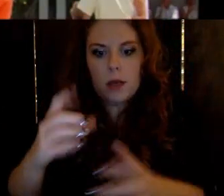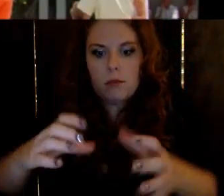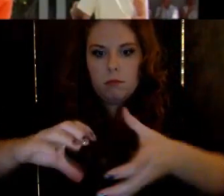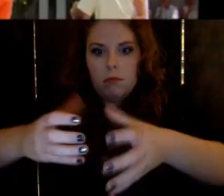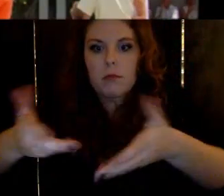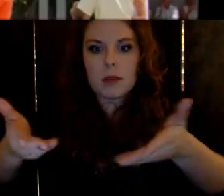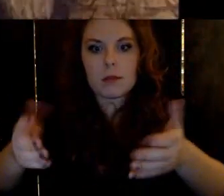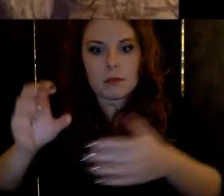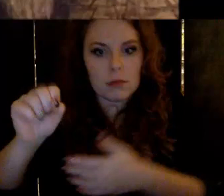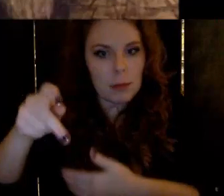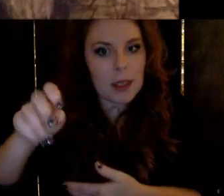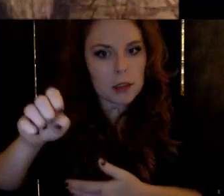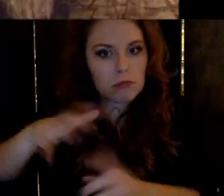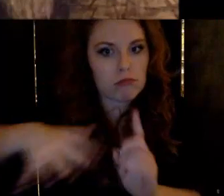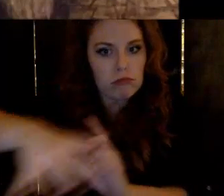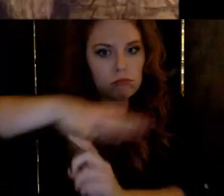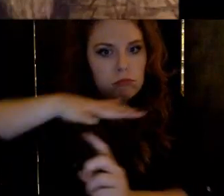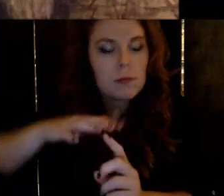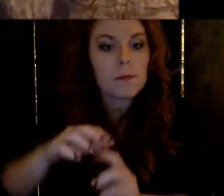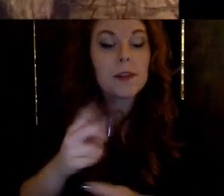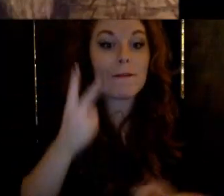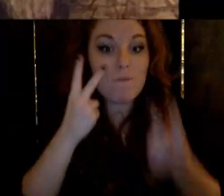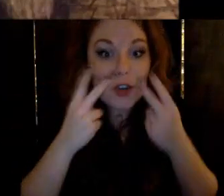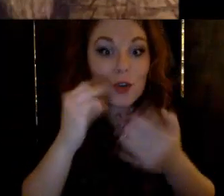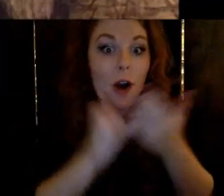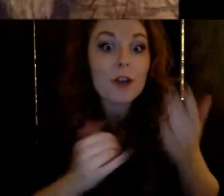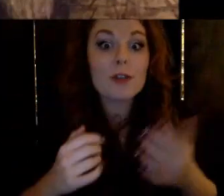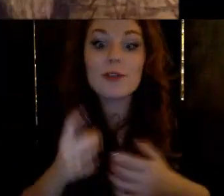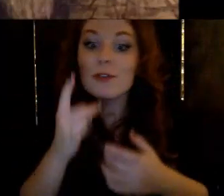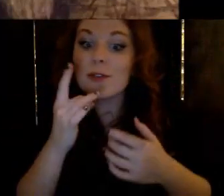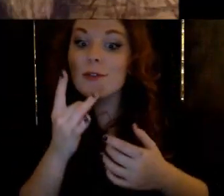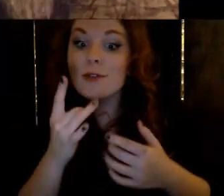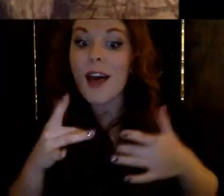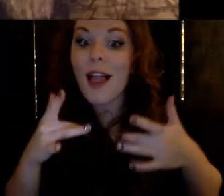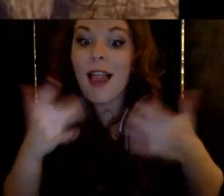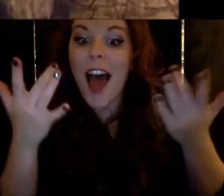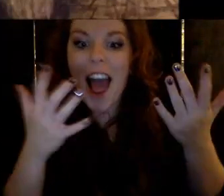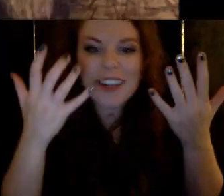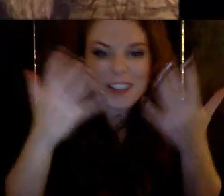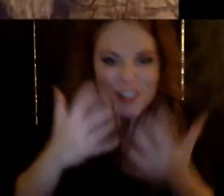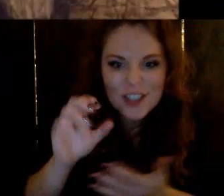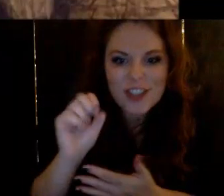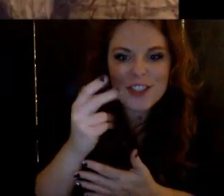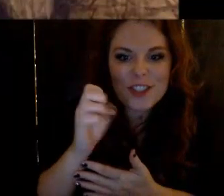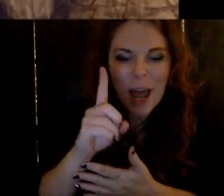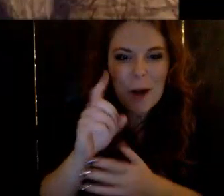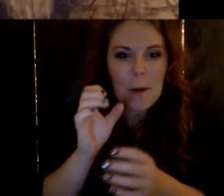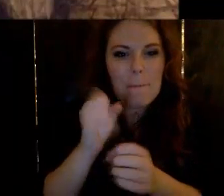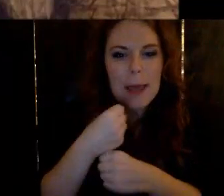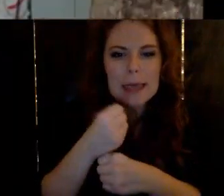space. Visual artists use light and shadow effects to create the illusion of 3-dimensional